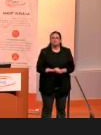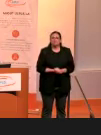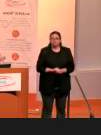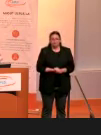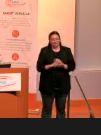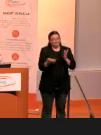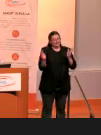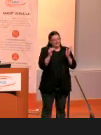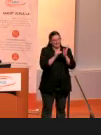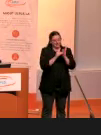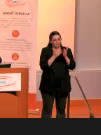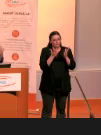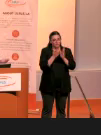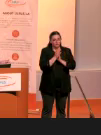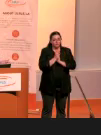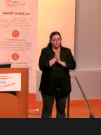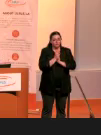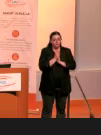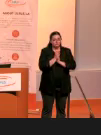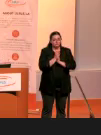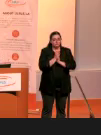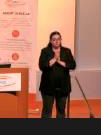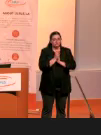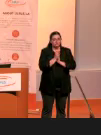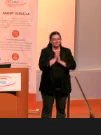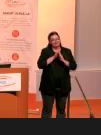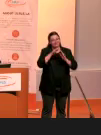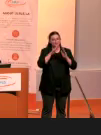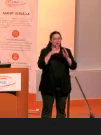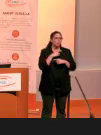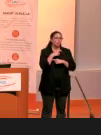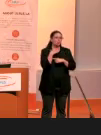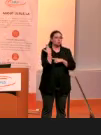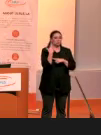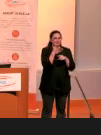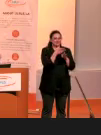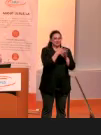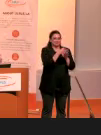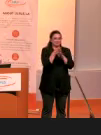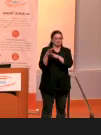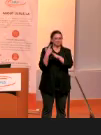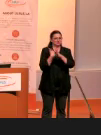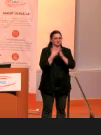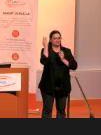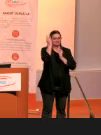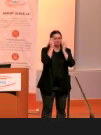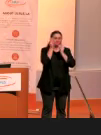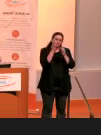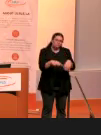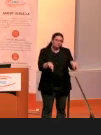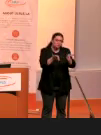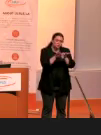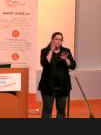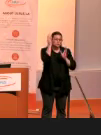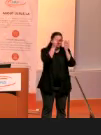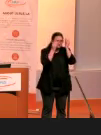So again, I think, when we, think about all these traditional risk factors, again, I think that they're very important and they're some of the things that we